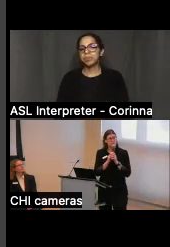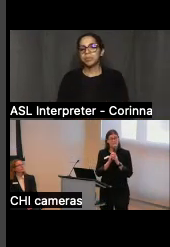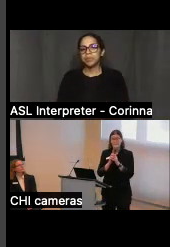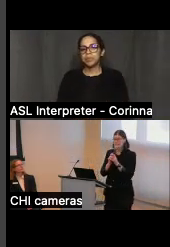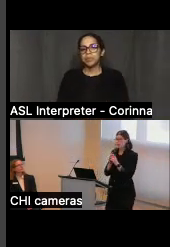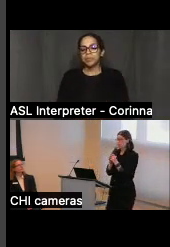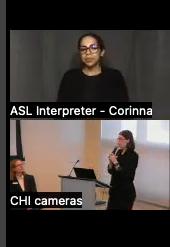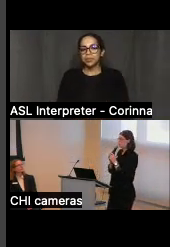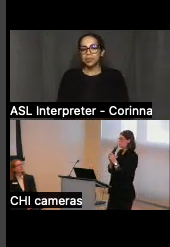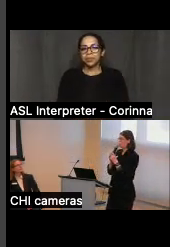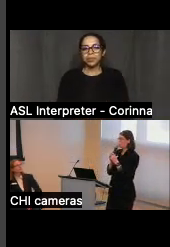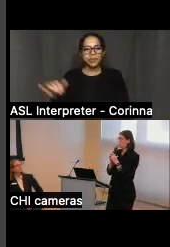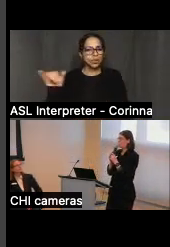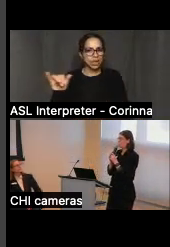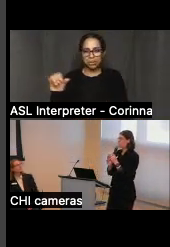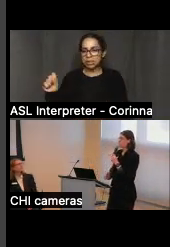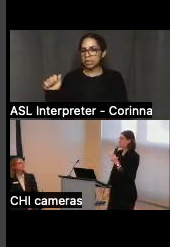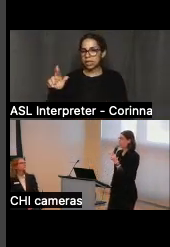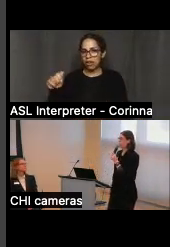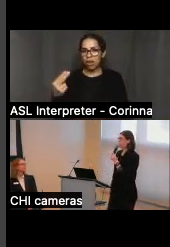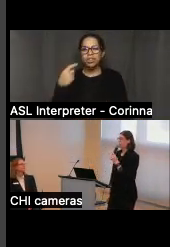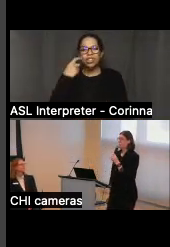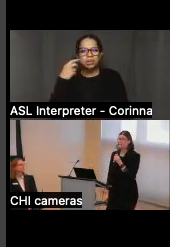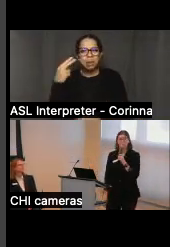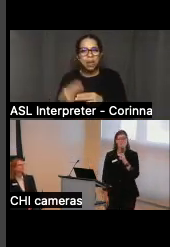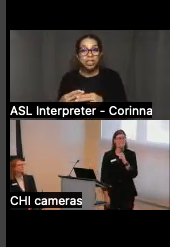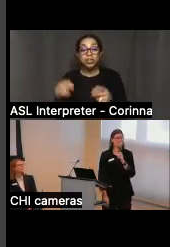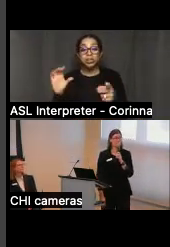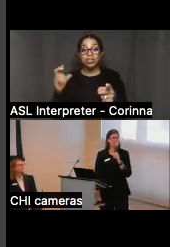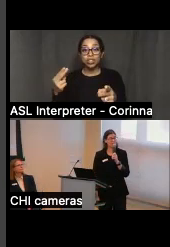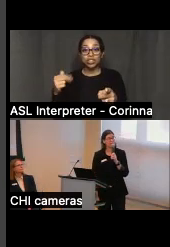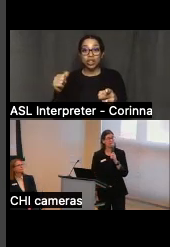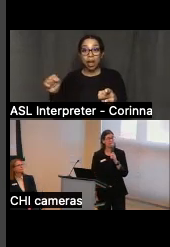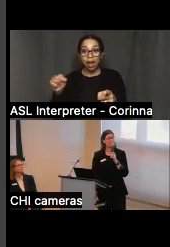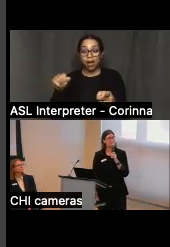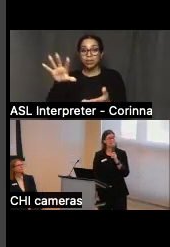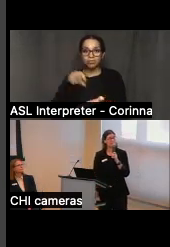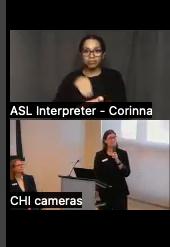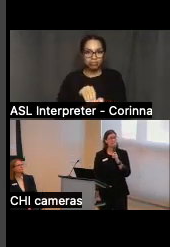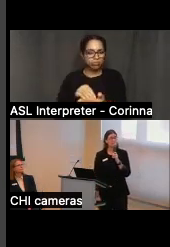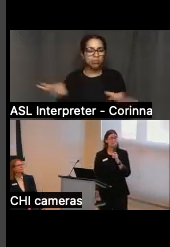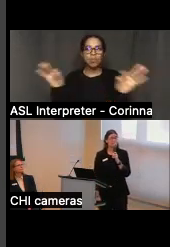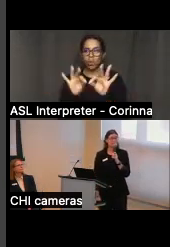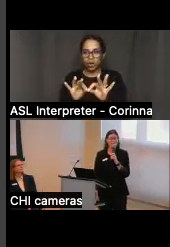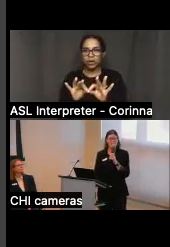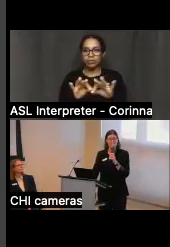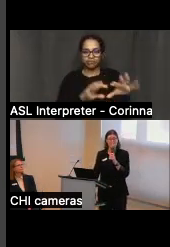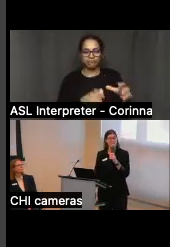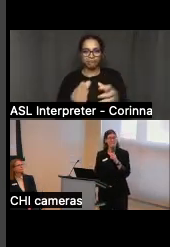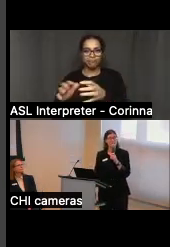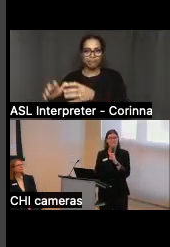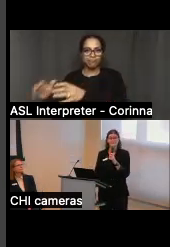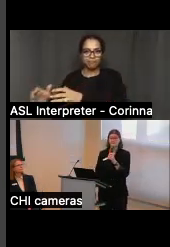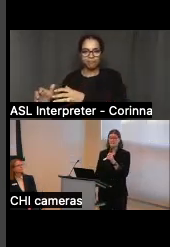So just like Sarah mentioned, the CHAS captures a lot of really important demographic characteristics that we can analyze